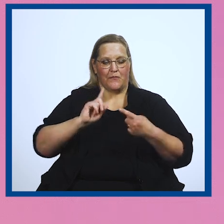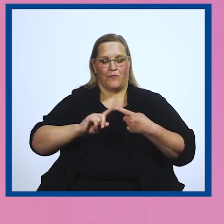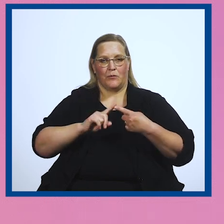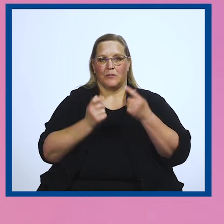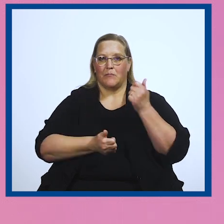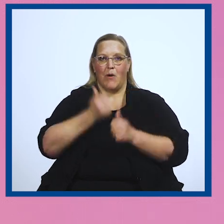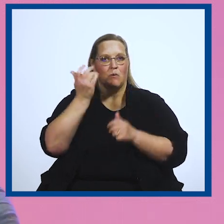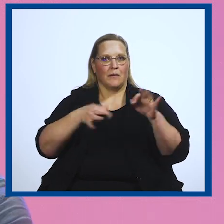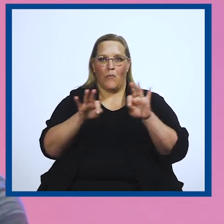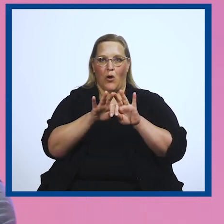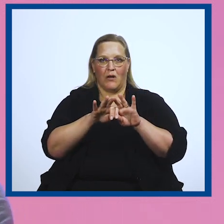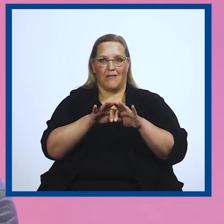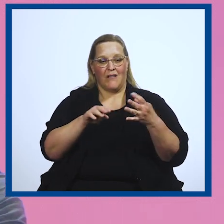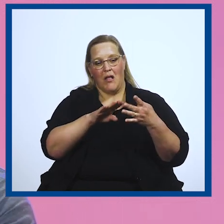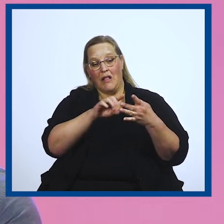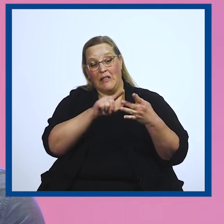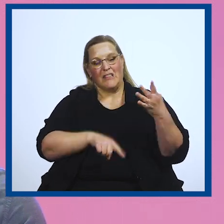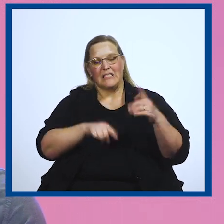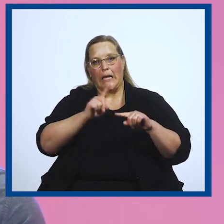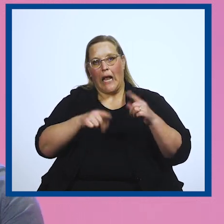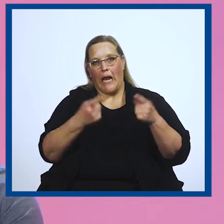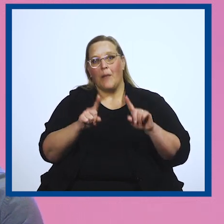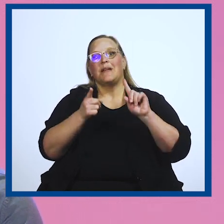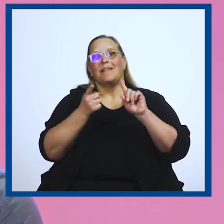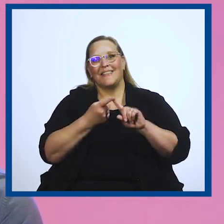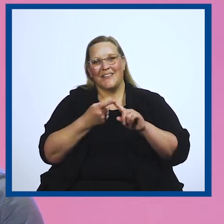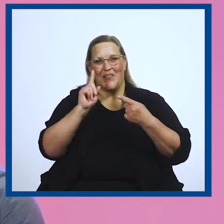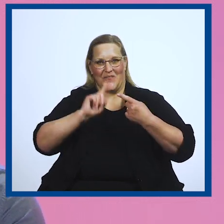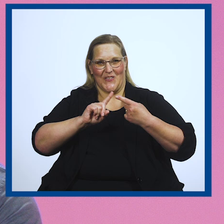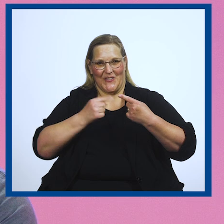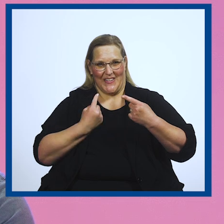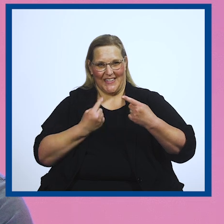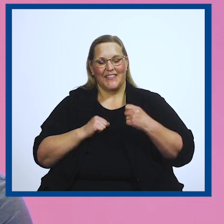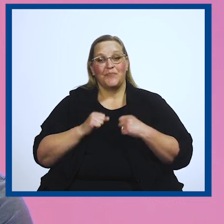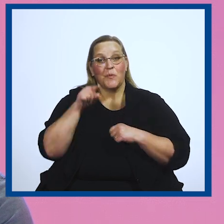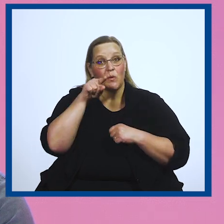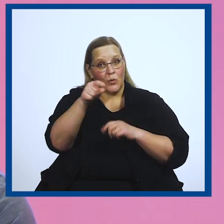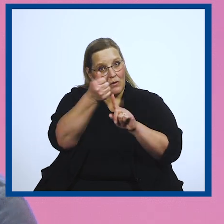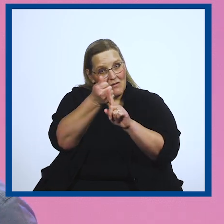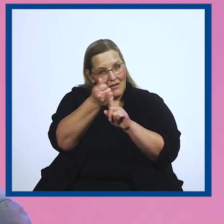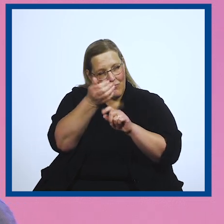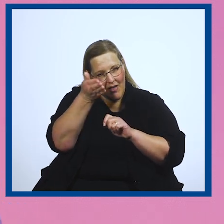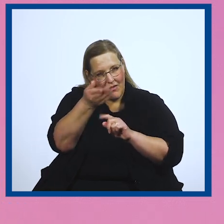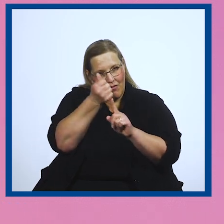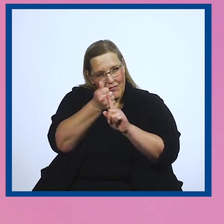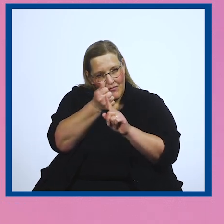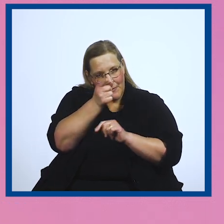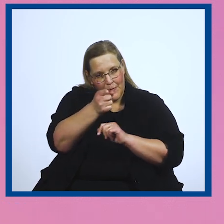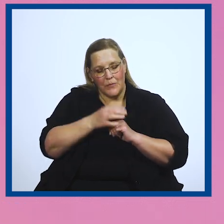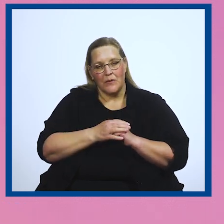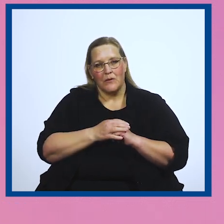The first one, none of the rest of them can happen unless you get the first one. Right where you are, right there, you personally, I want you to write this in. You